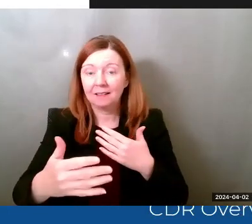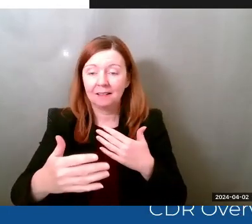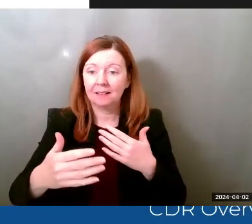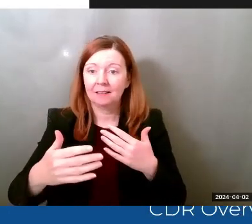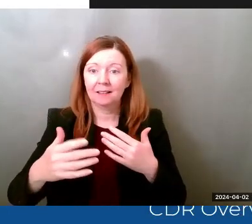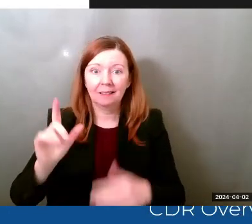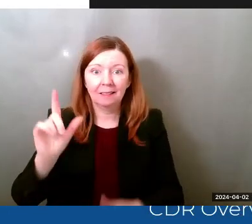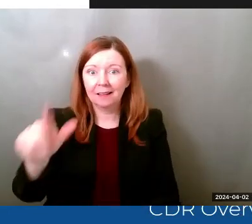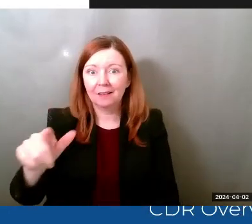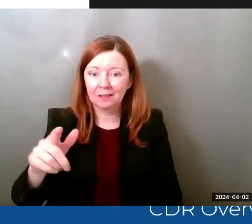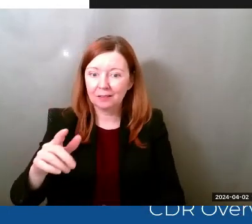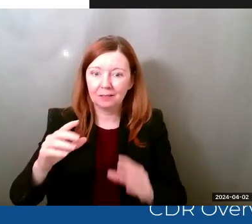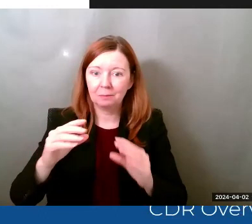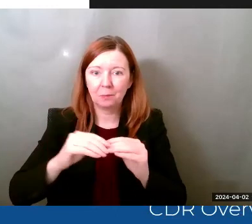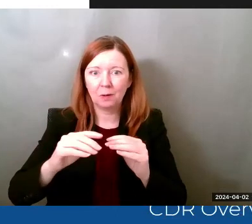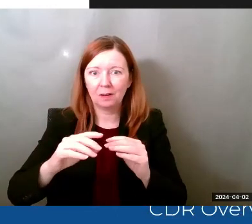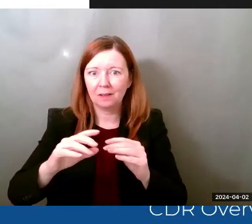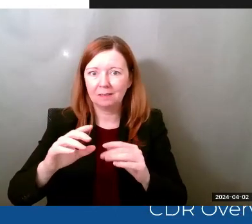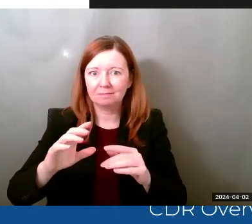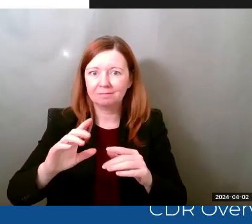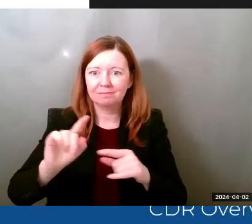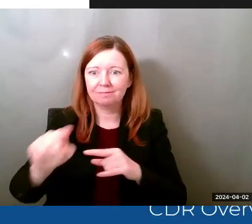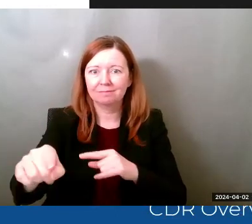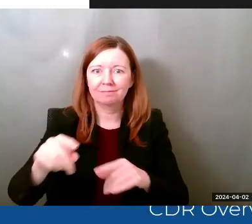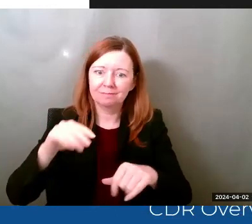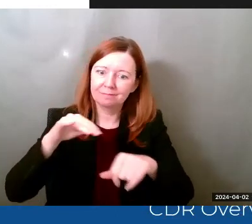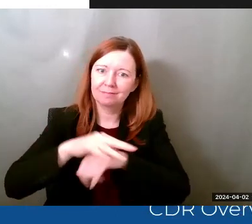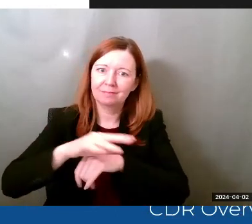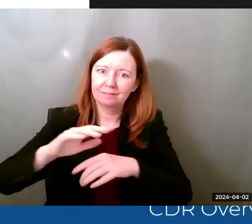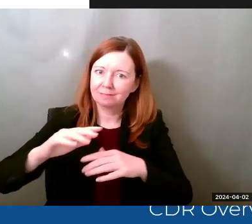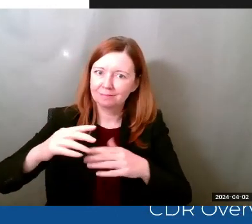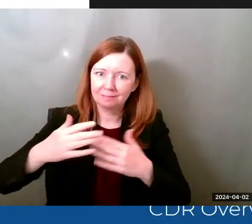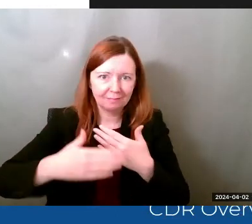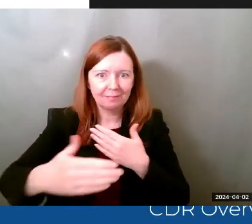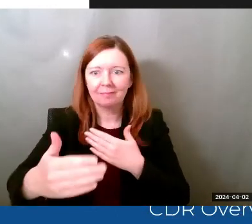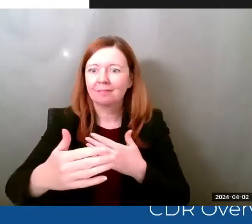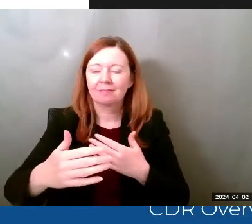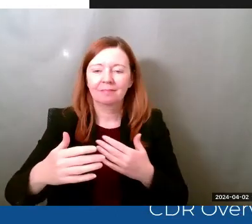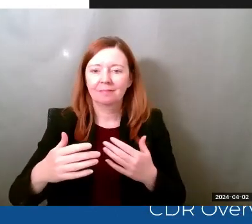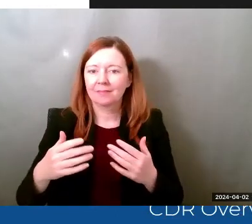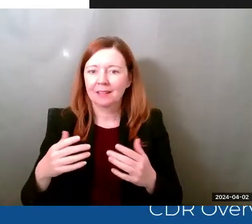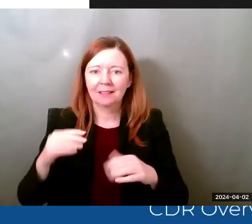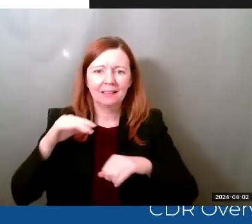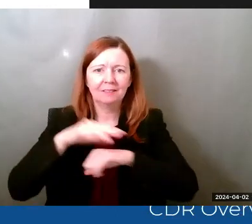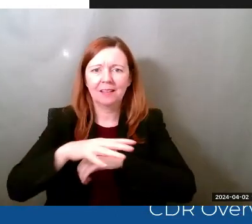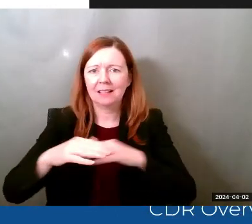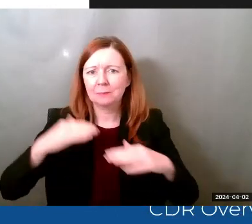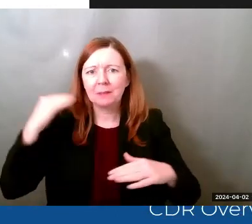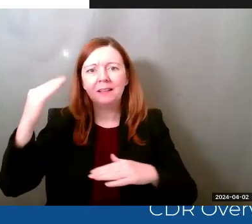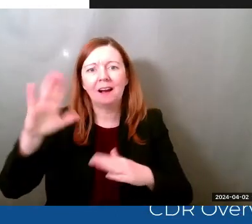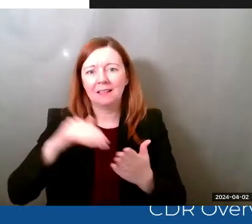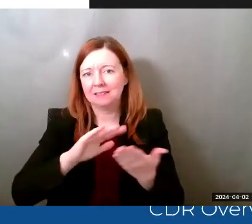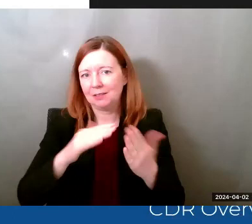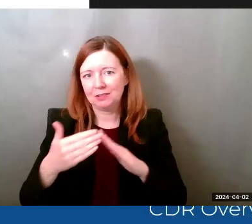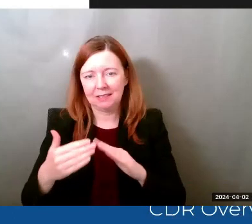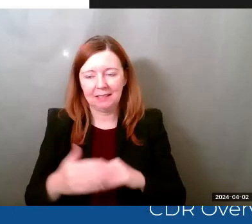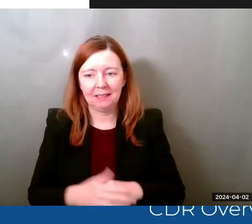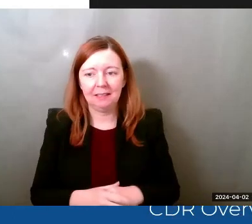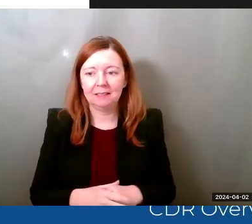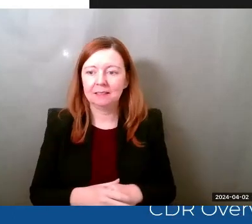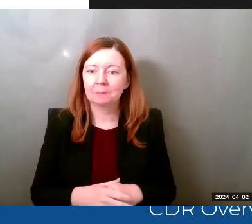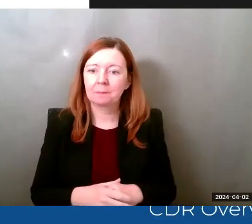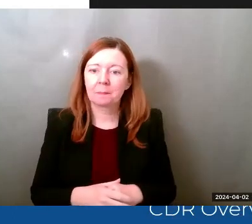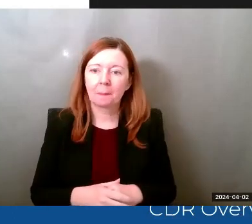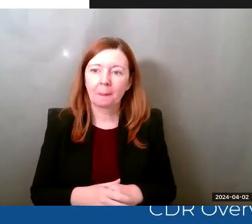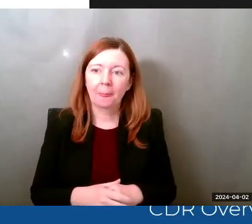down 76. So these effects extend far beyond Center City